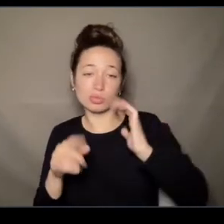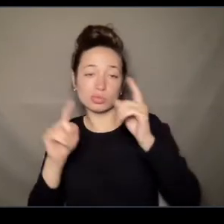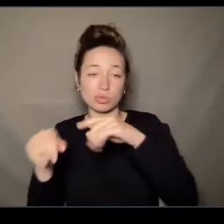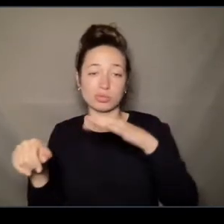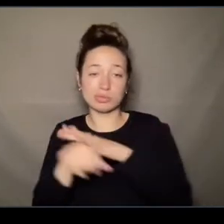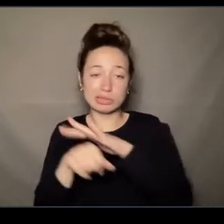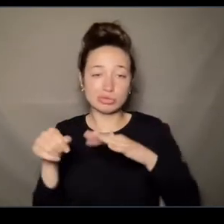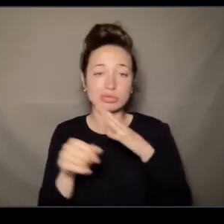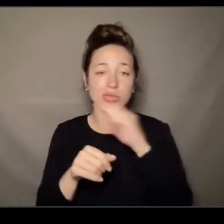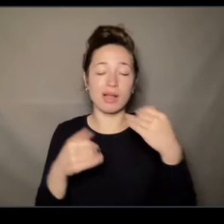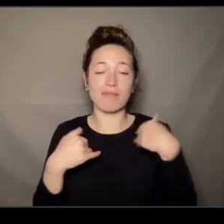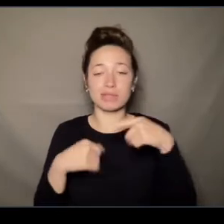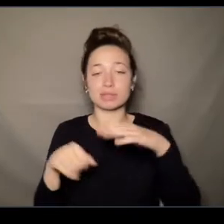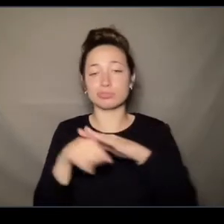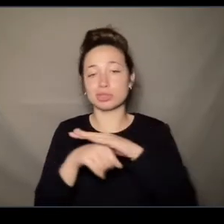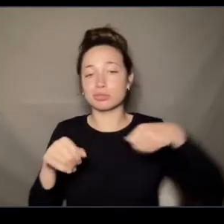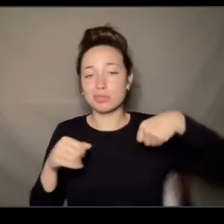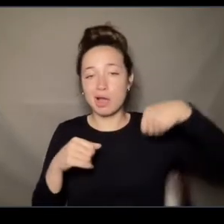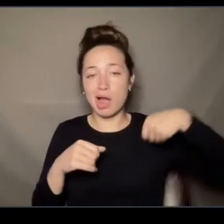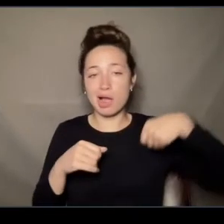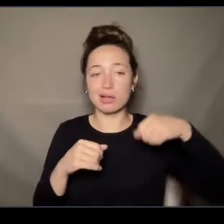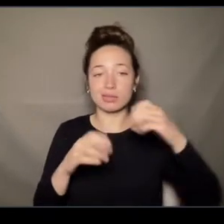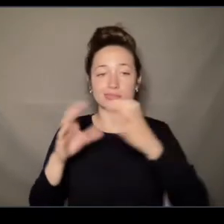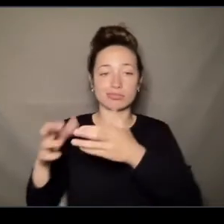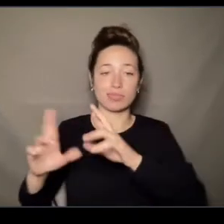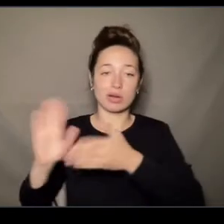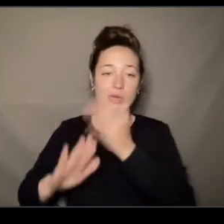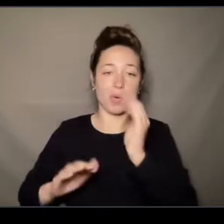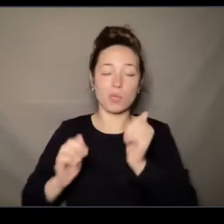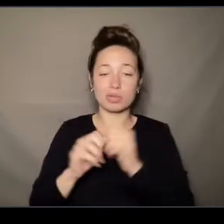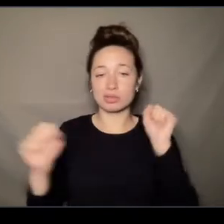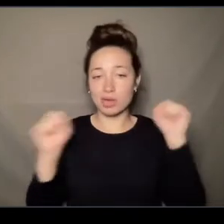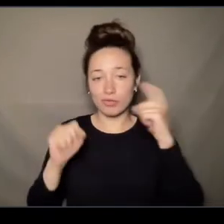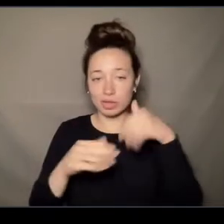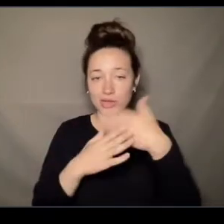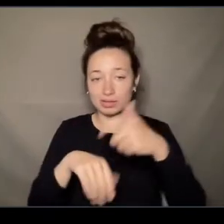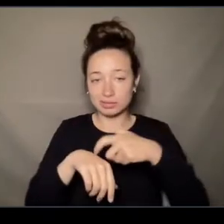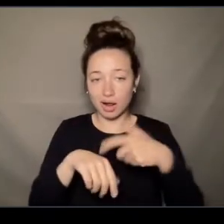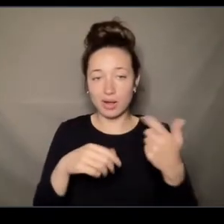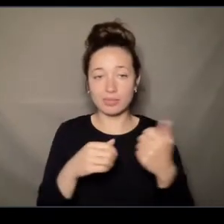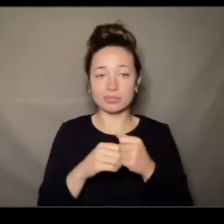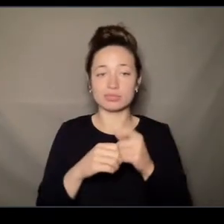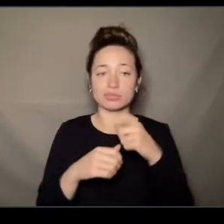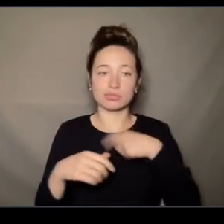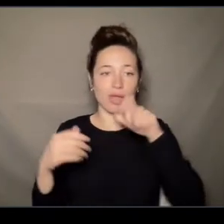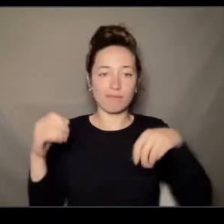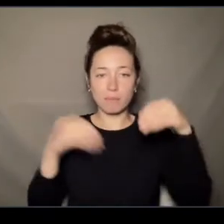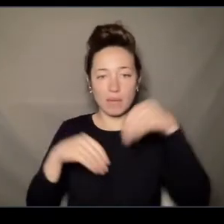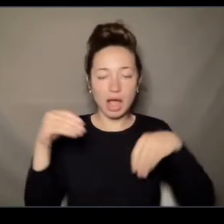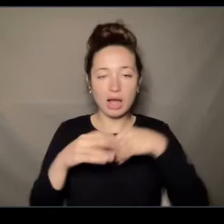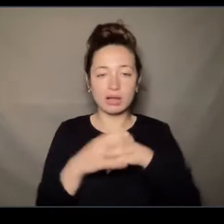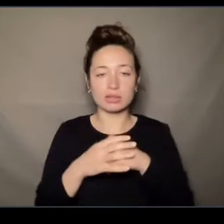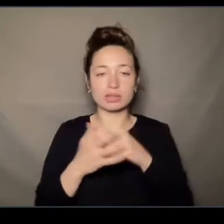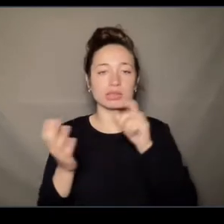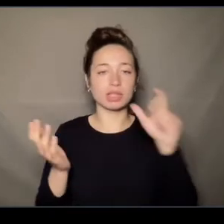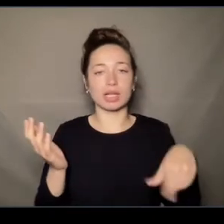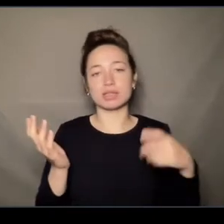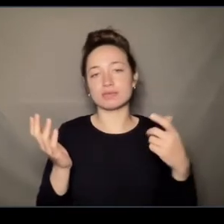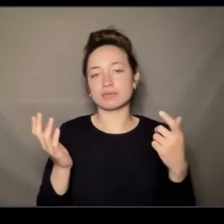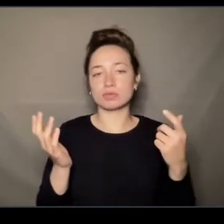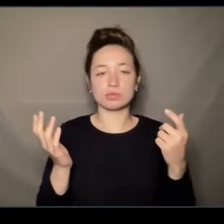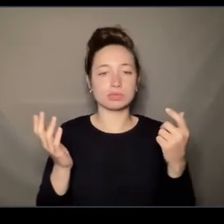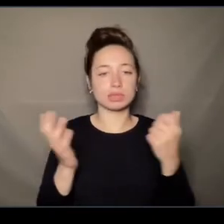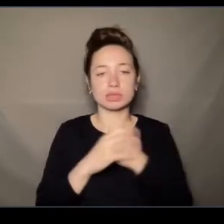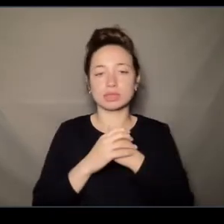we used to go to the beach, and there's the beach bag all ready to go with the towels for next time. So I didn't have to pack it. So it doesn't be this